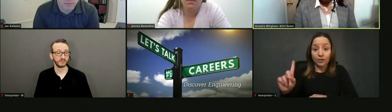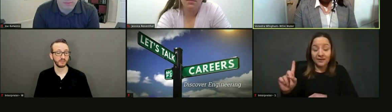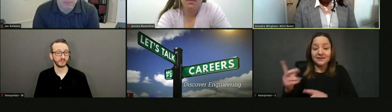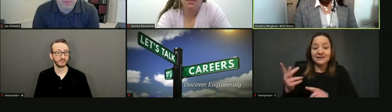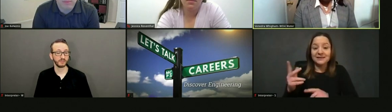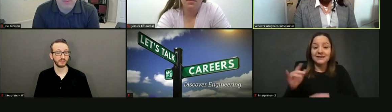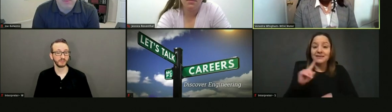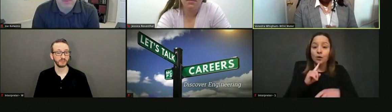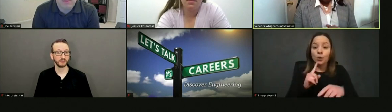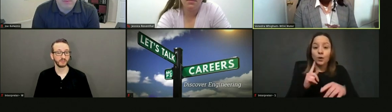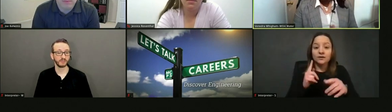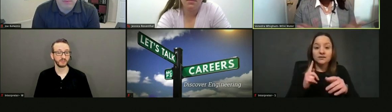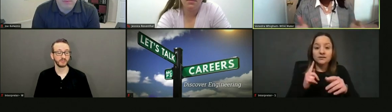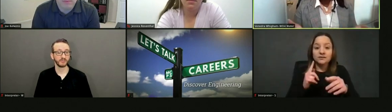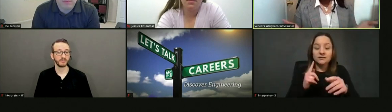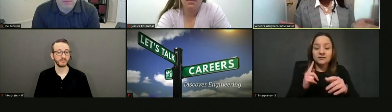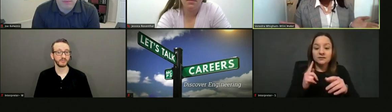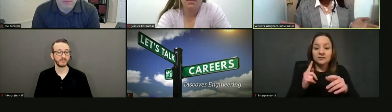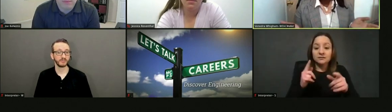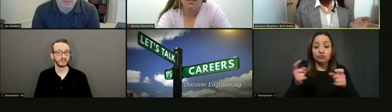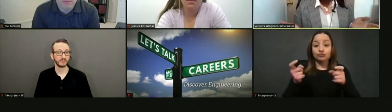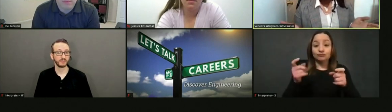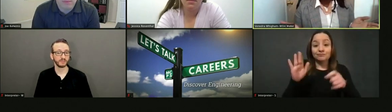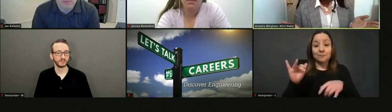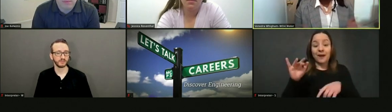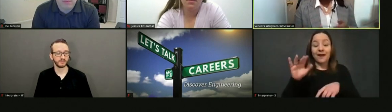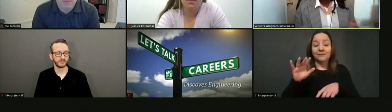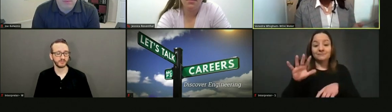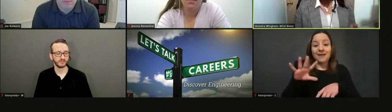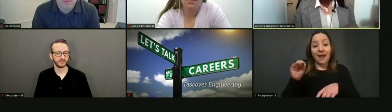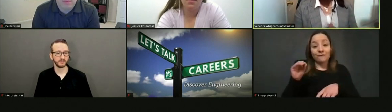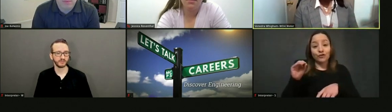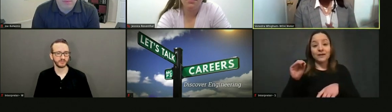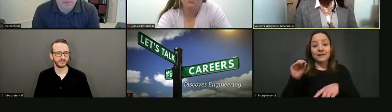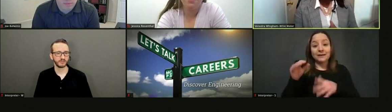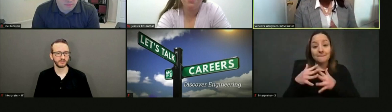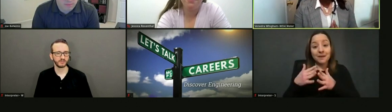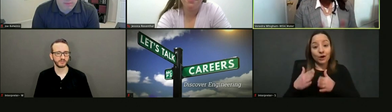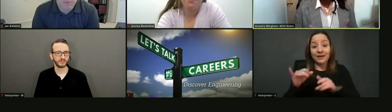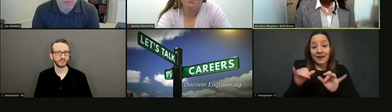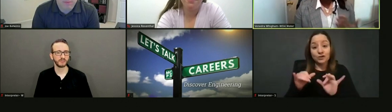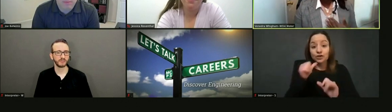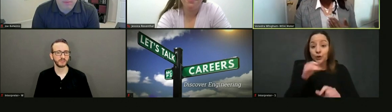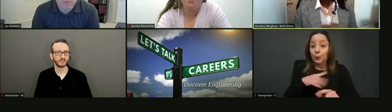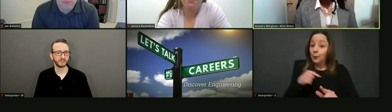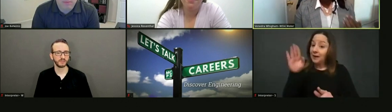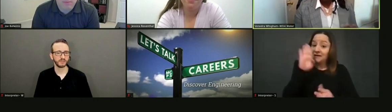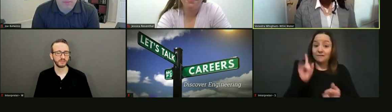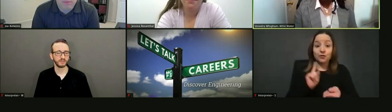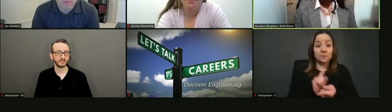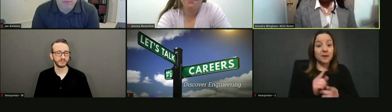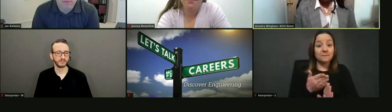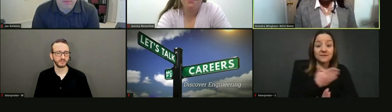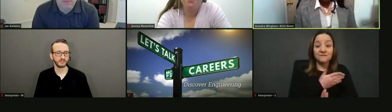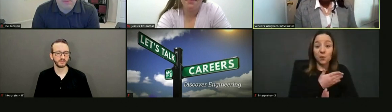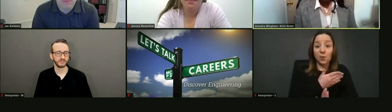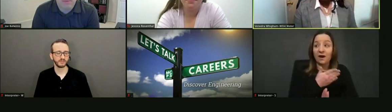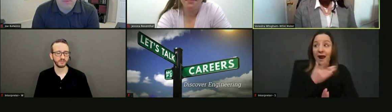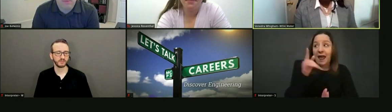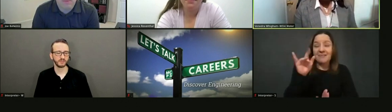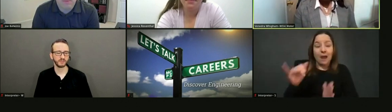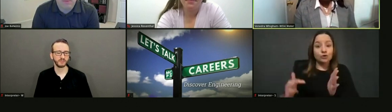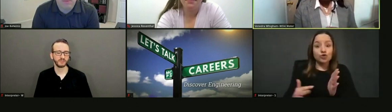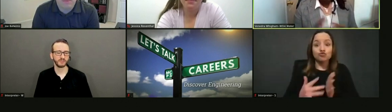a African-American engineering woman that I had never met before. And those were few and far between for me in my world.